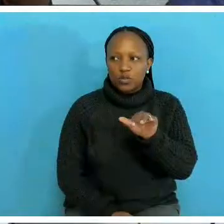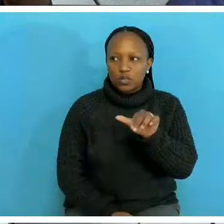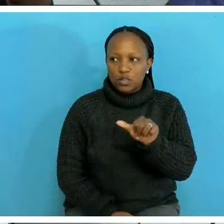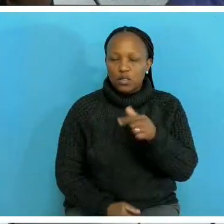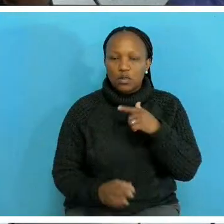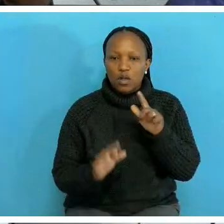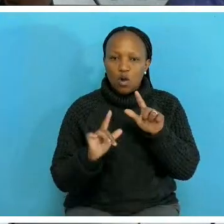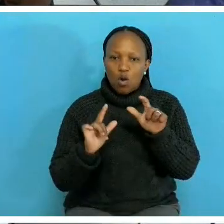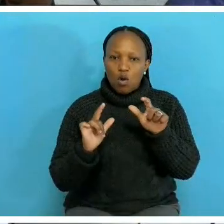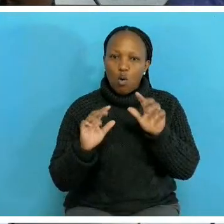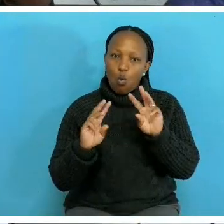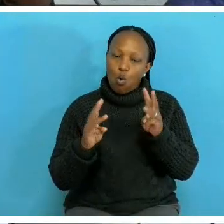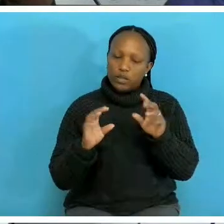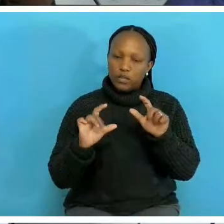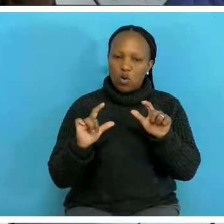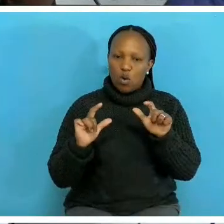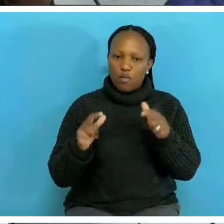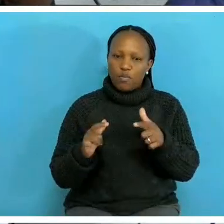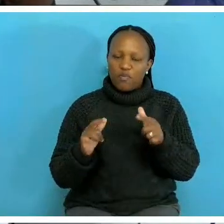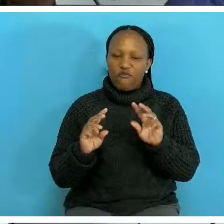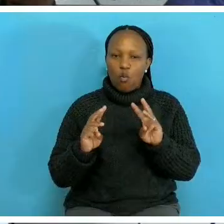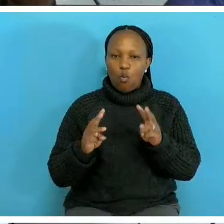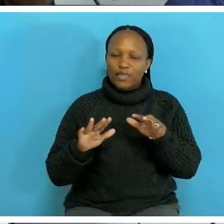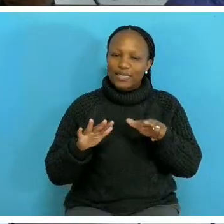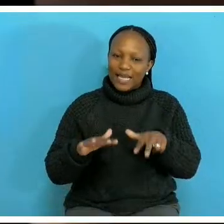Portfolio of Economic Development for Ward 18.